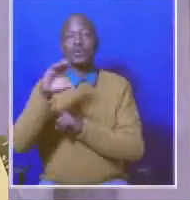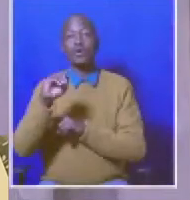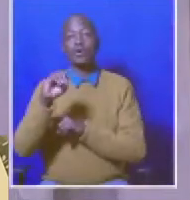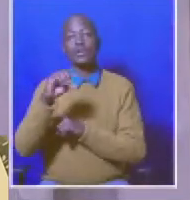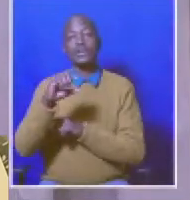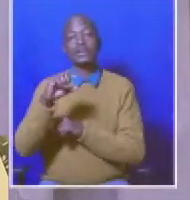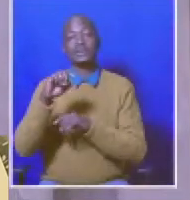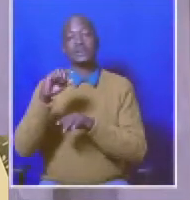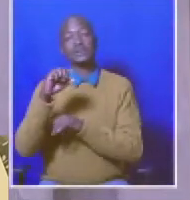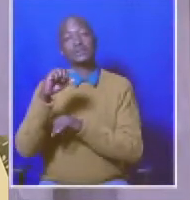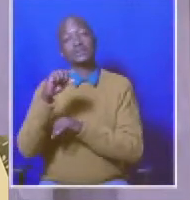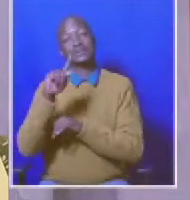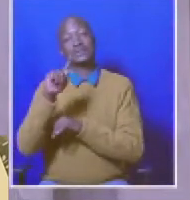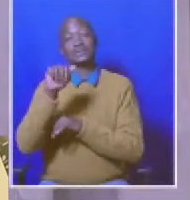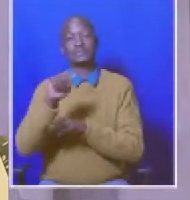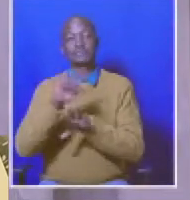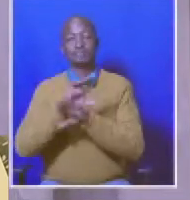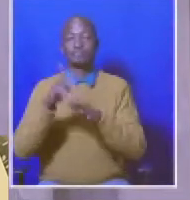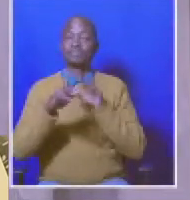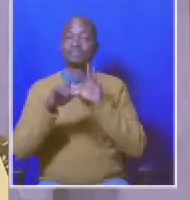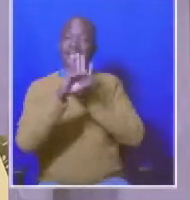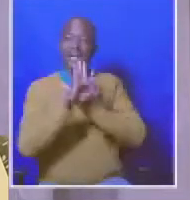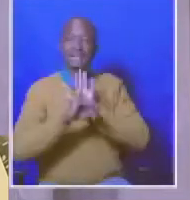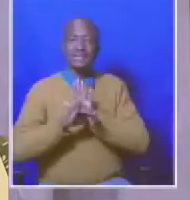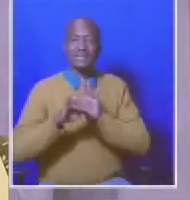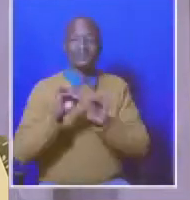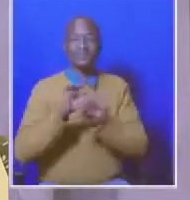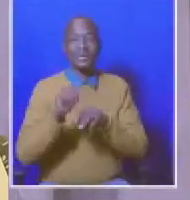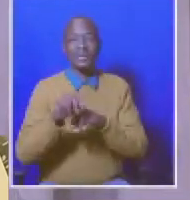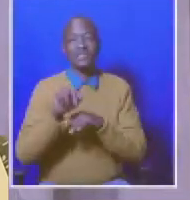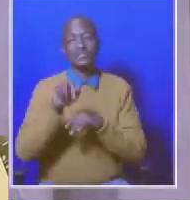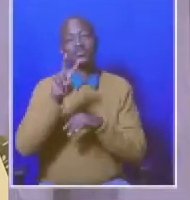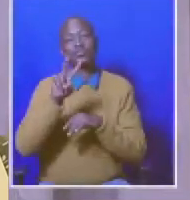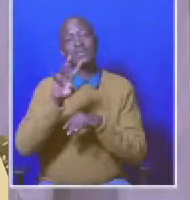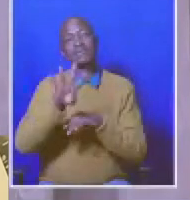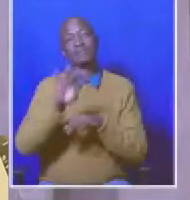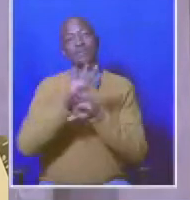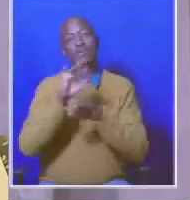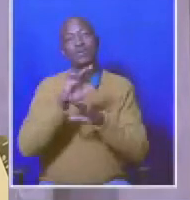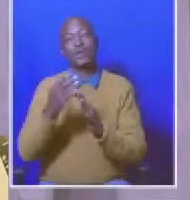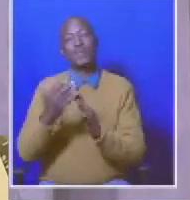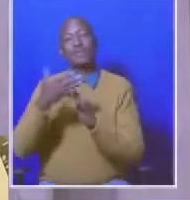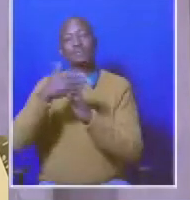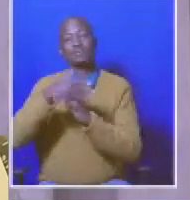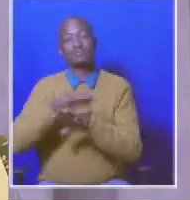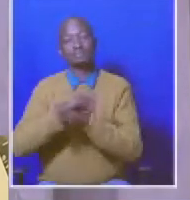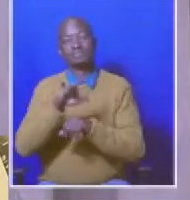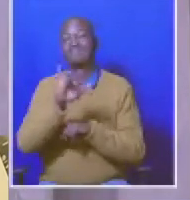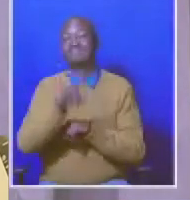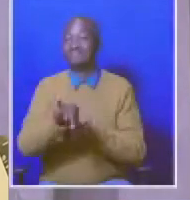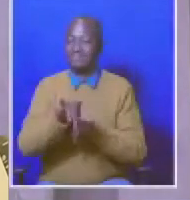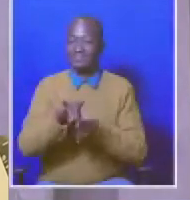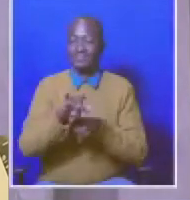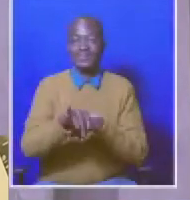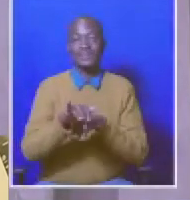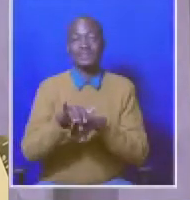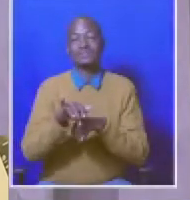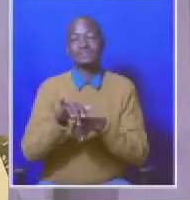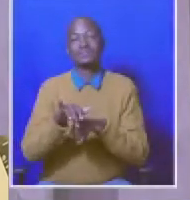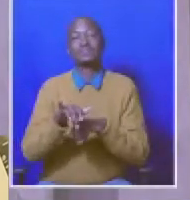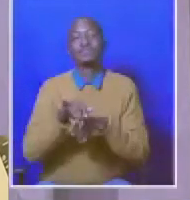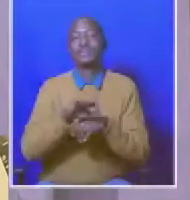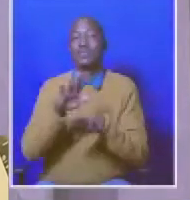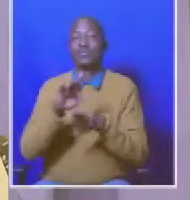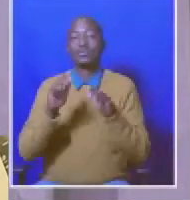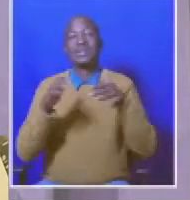has identified 24 where they are already intervening. Obviously, that's not the